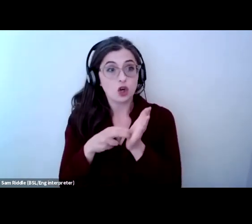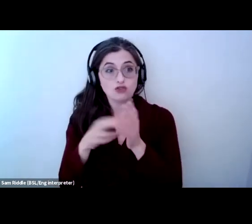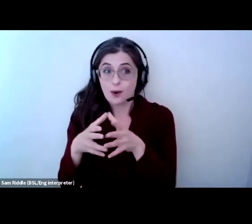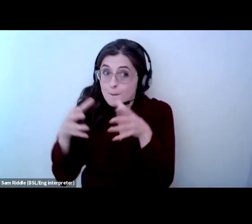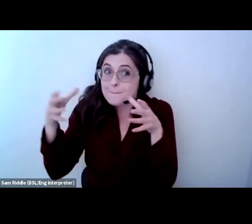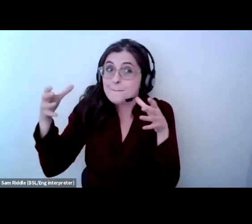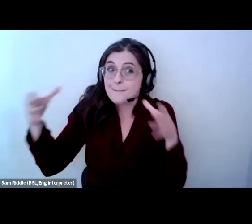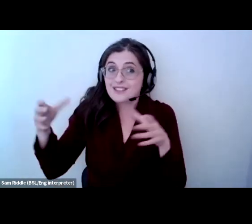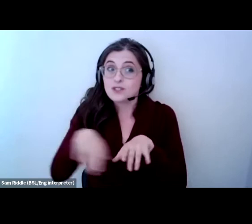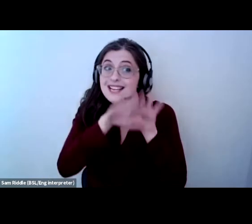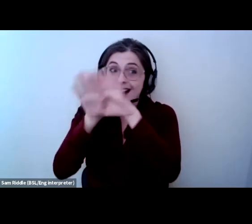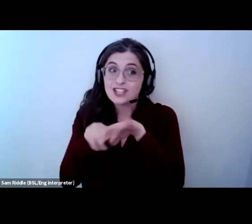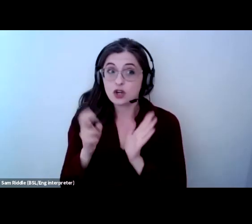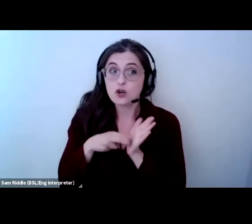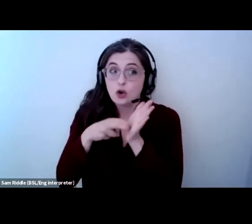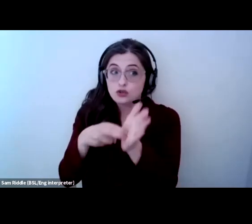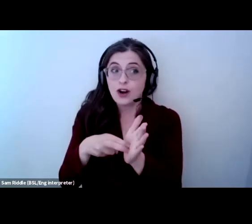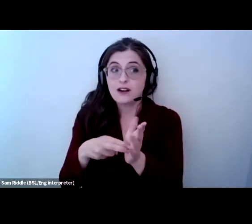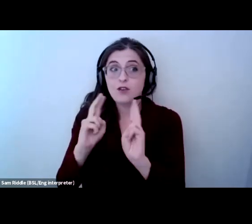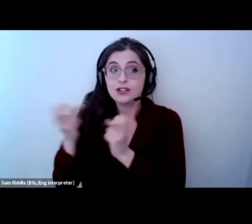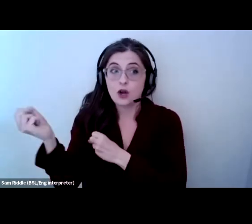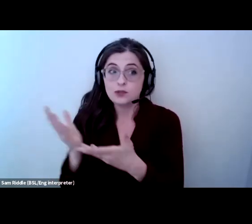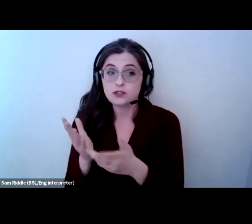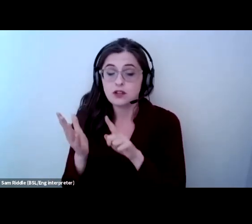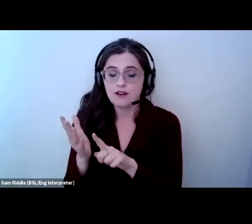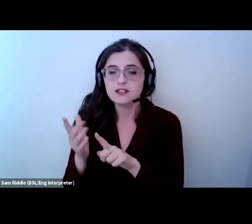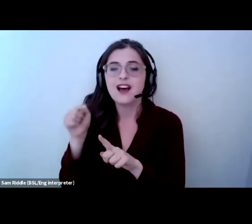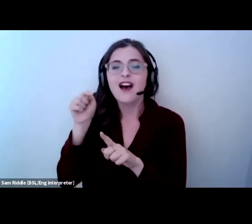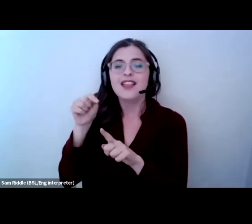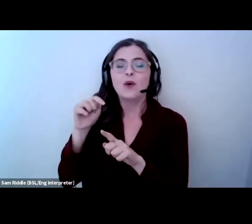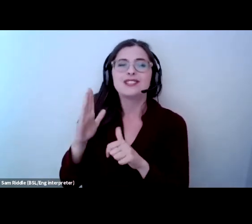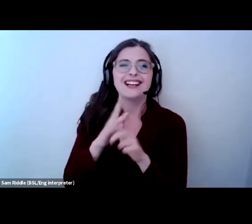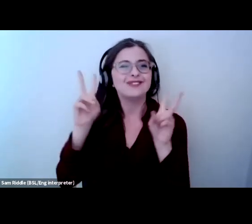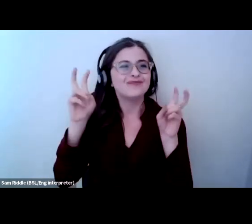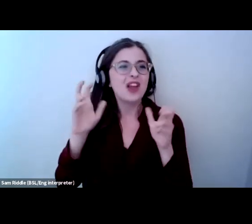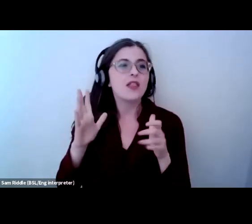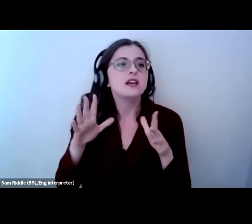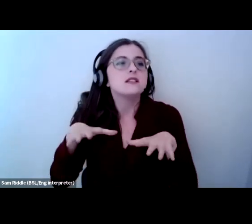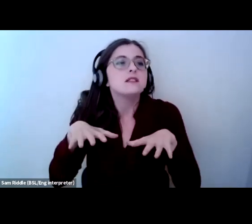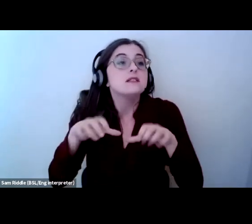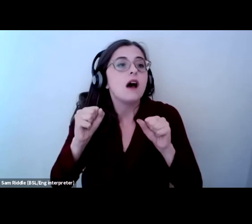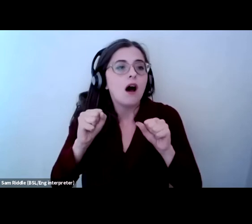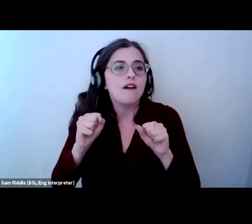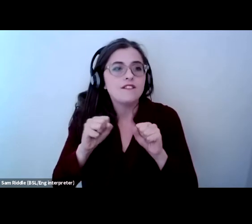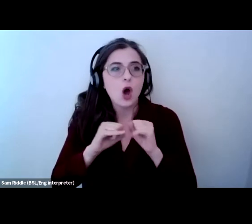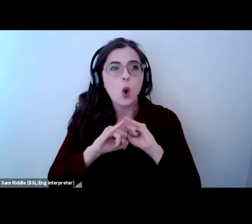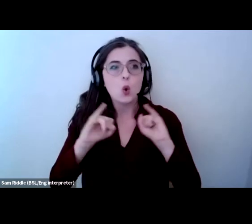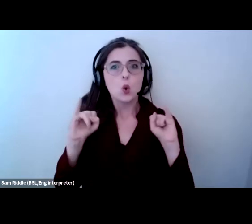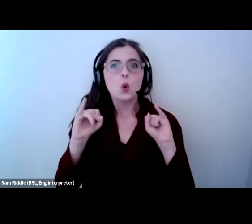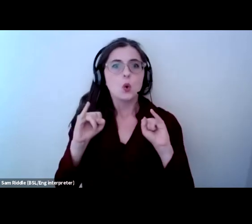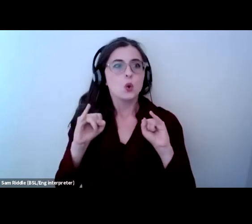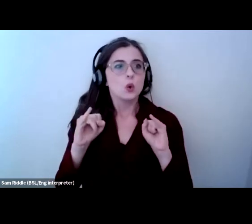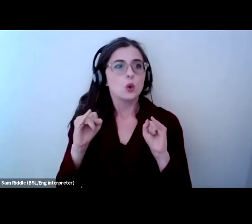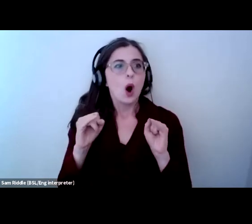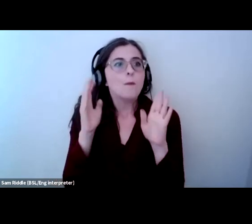large, that went national. And that was the kind of start of the sort of Uber privatisation, if you like, of sign language